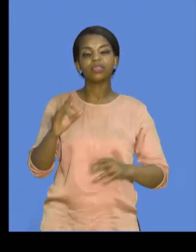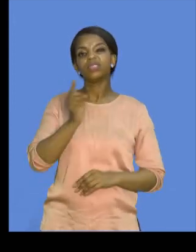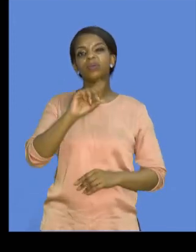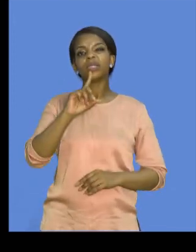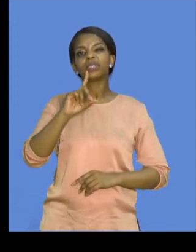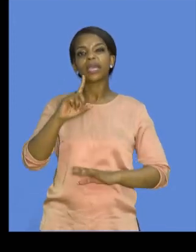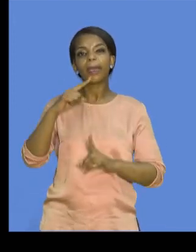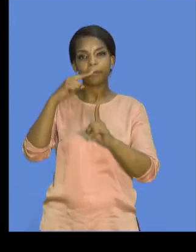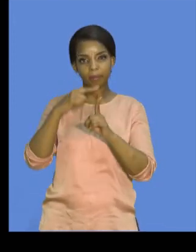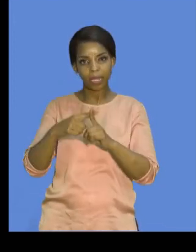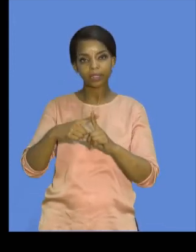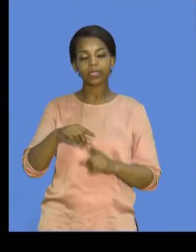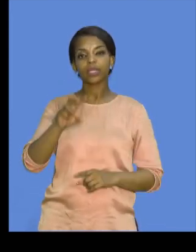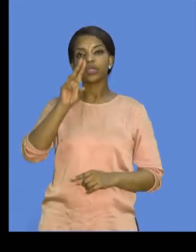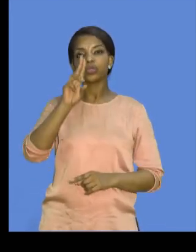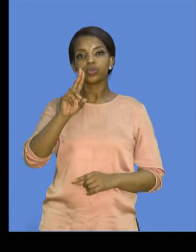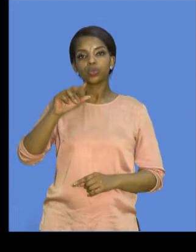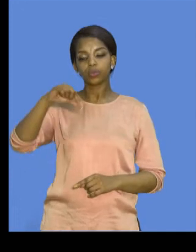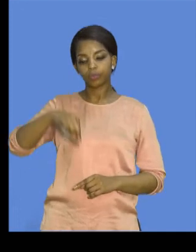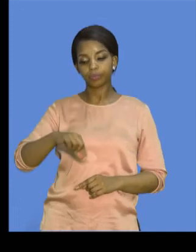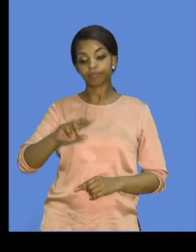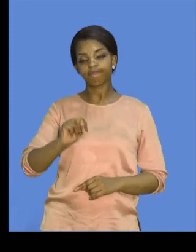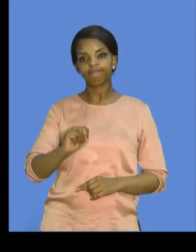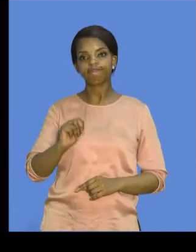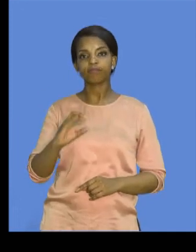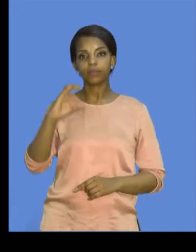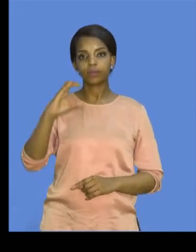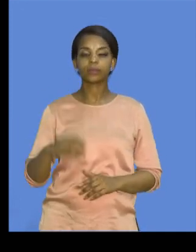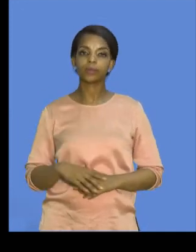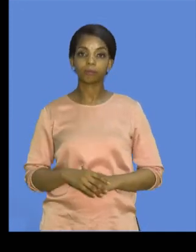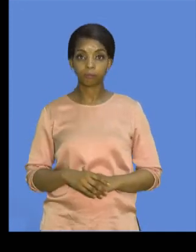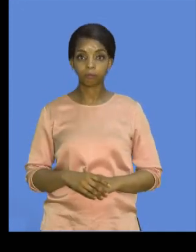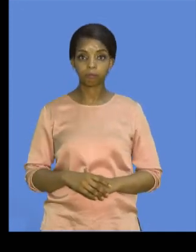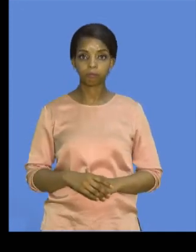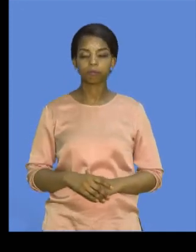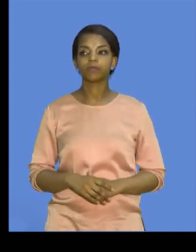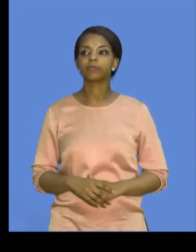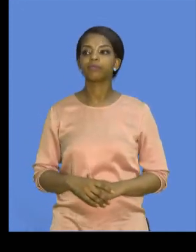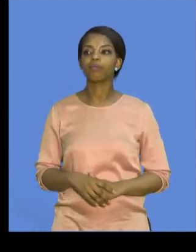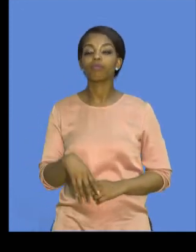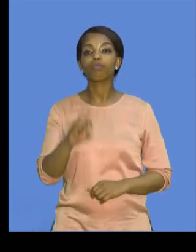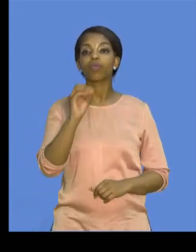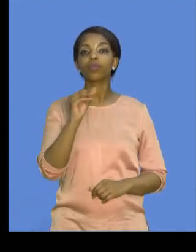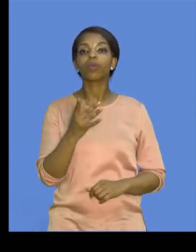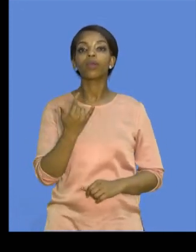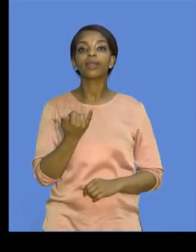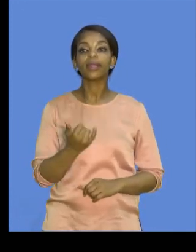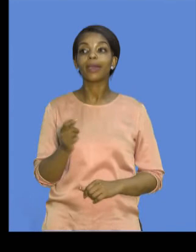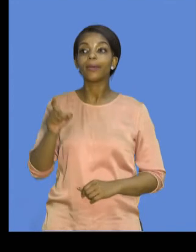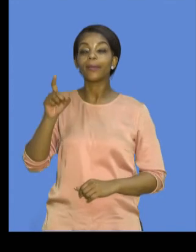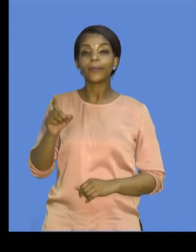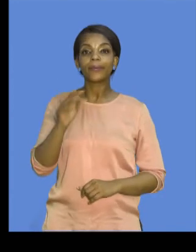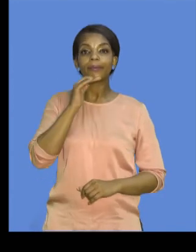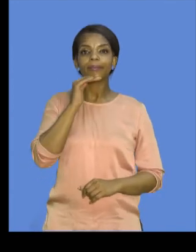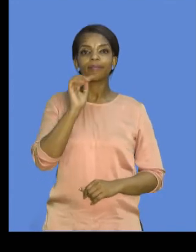plus 2 nanocoulombs, okay? Plus 2, okay? So in this case, this gives us